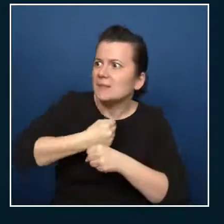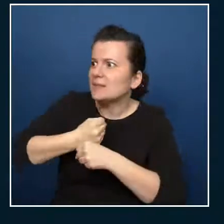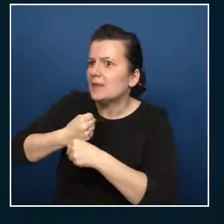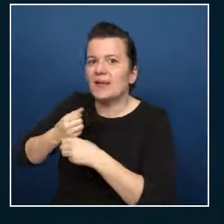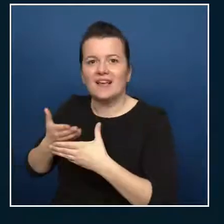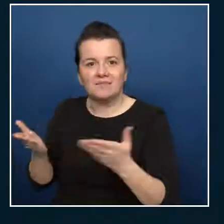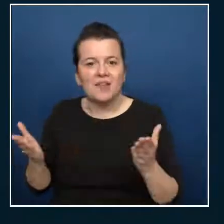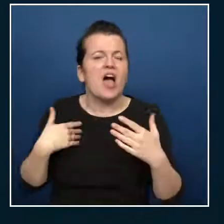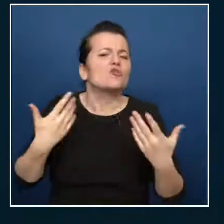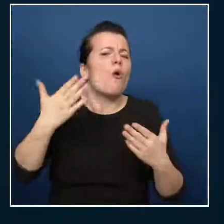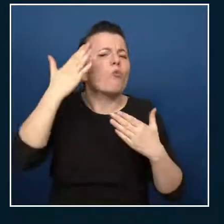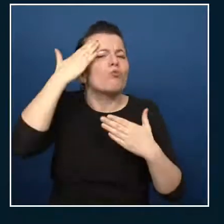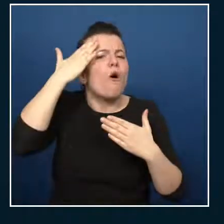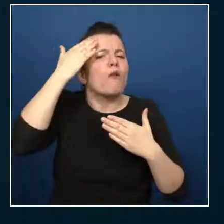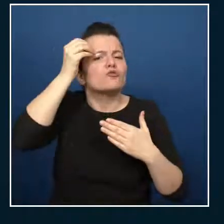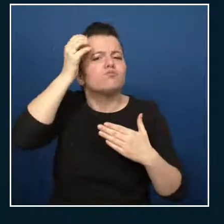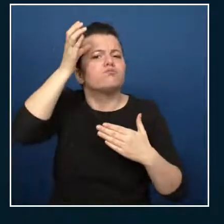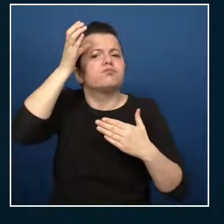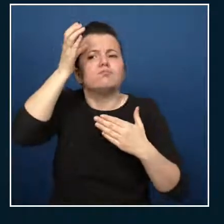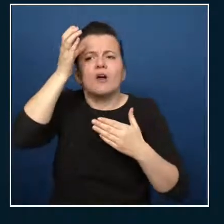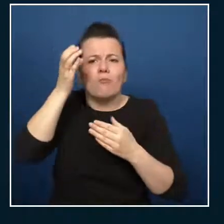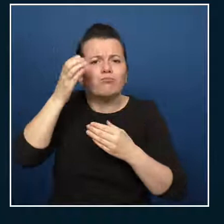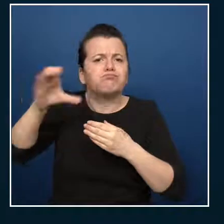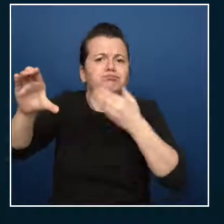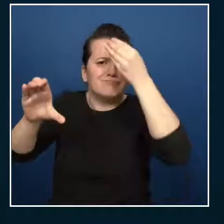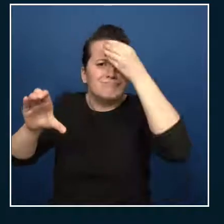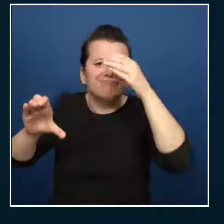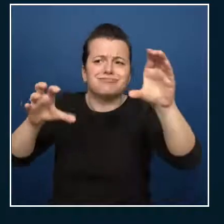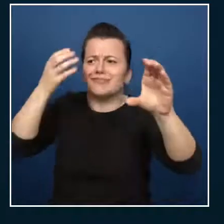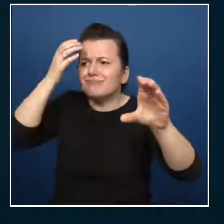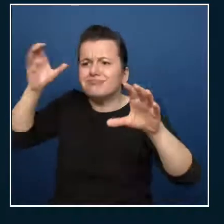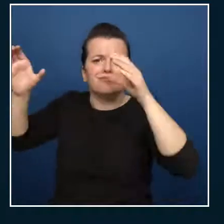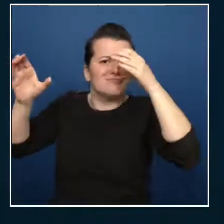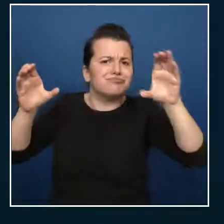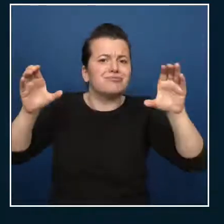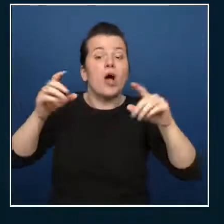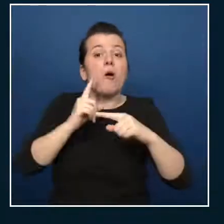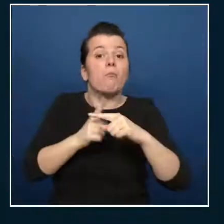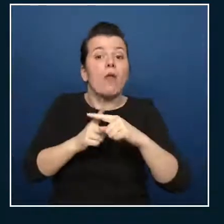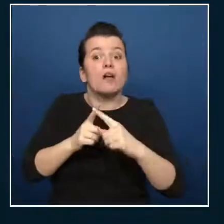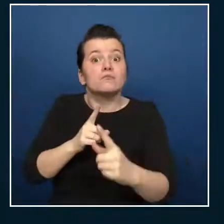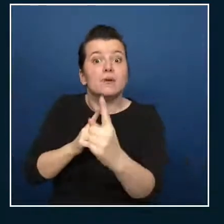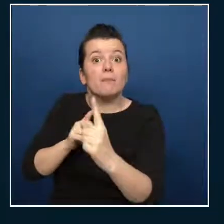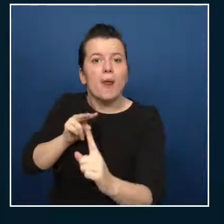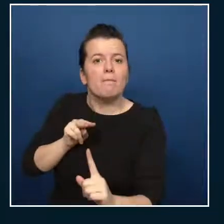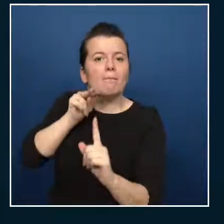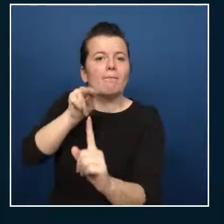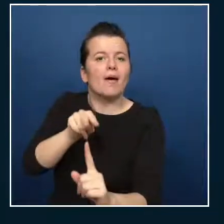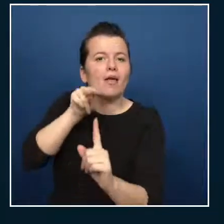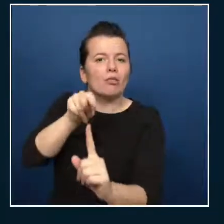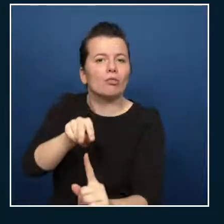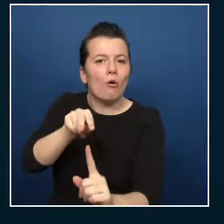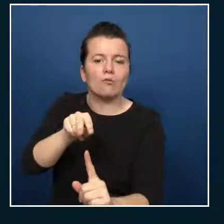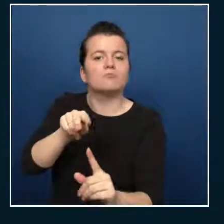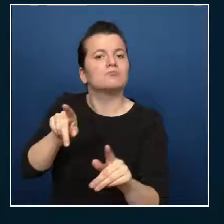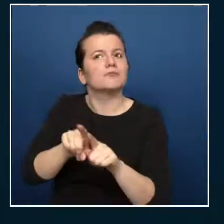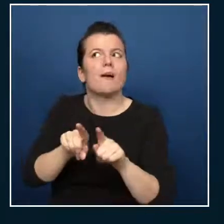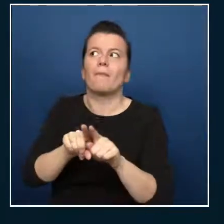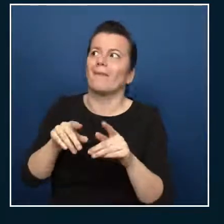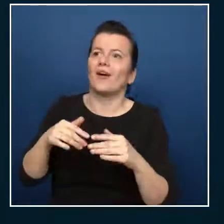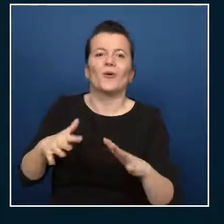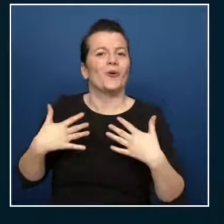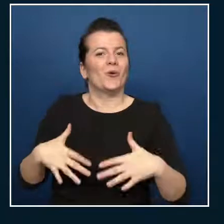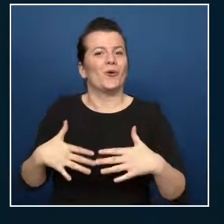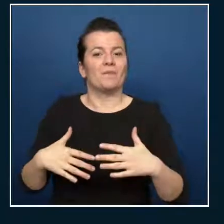and also mentoring that I do on the side, because it doesn't just help me develop my skills